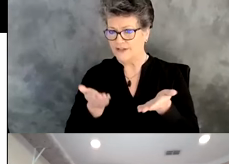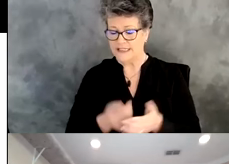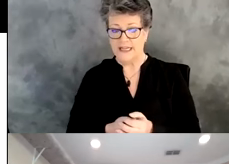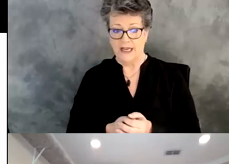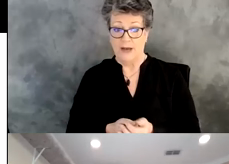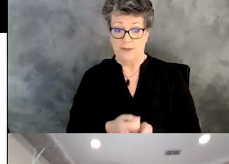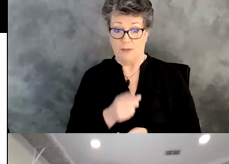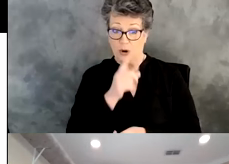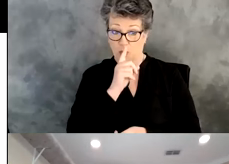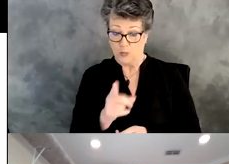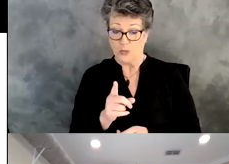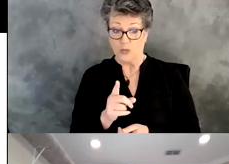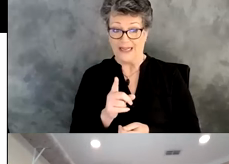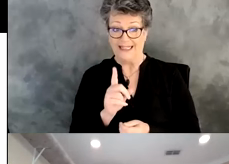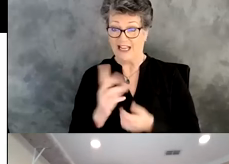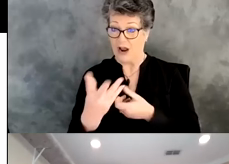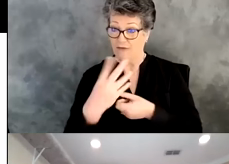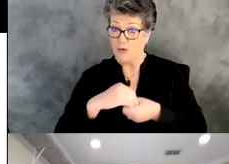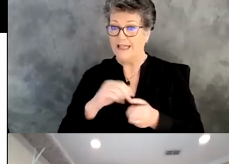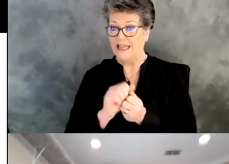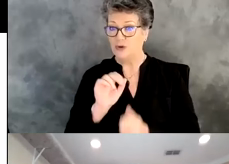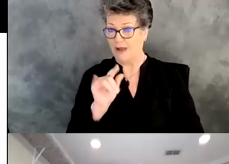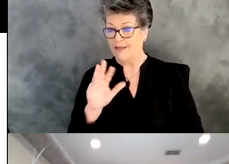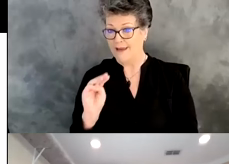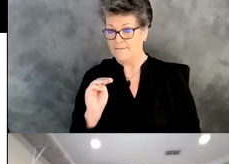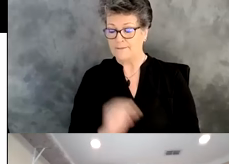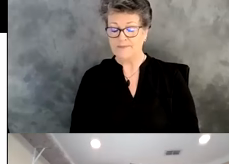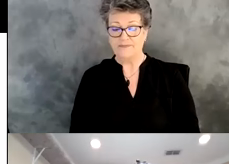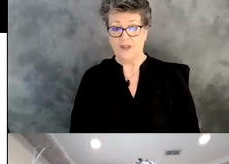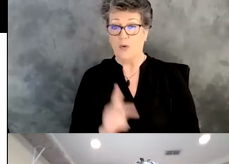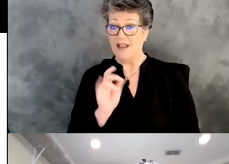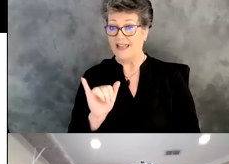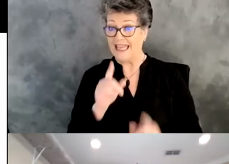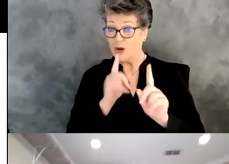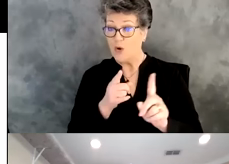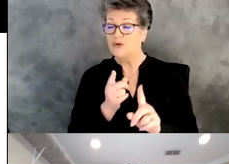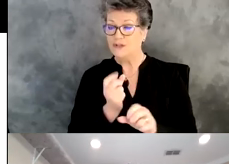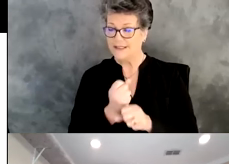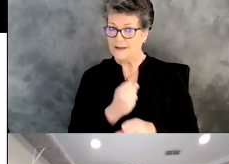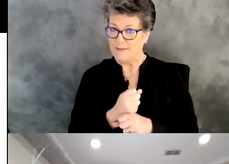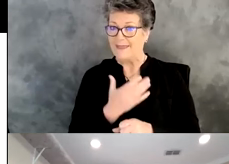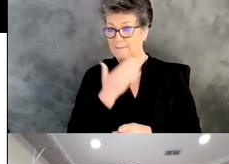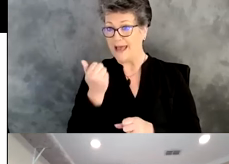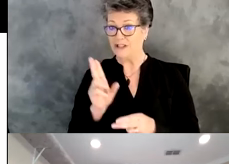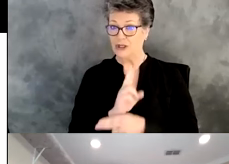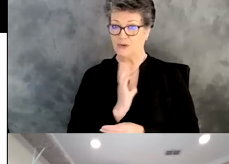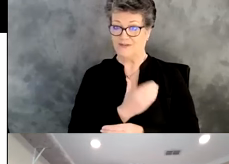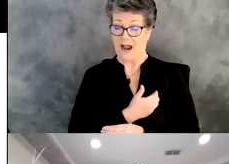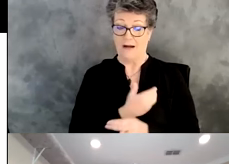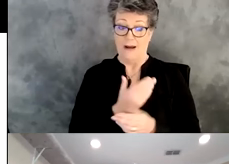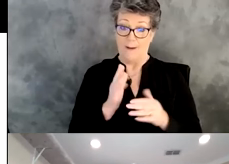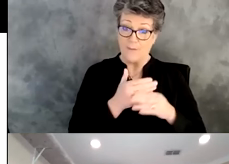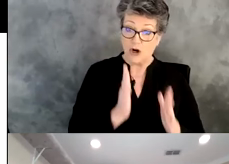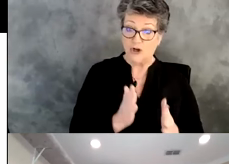really pulling into CalAIM. And so again, one of the key goals is to make the best use of our partners and resources because this is a new